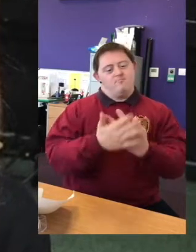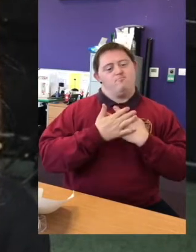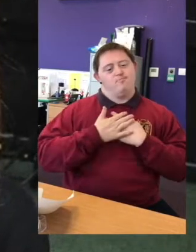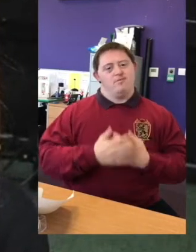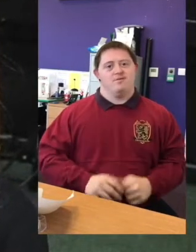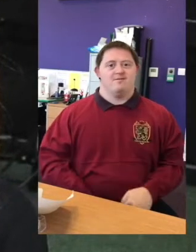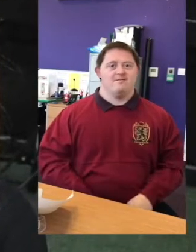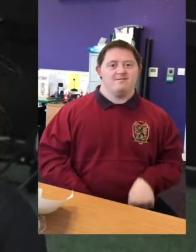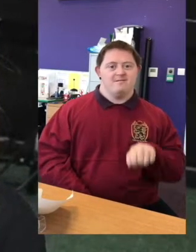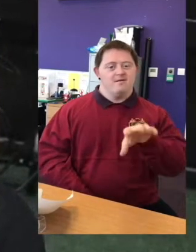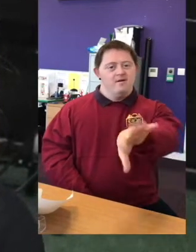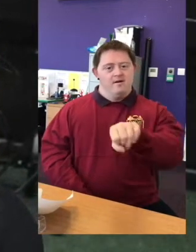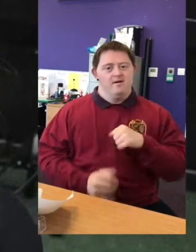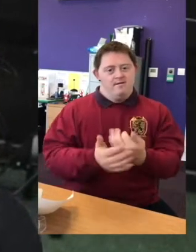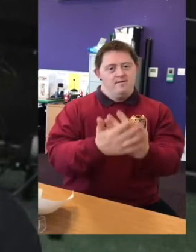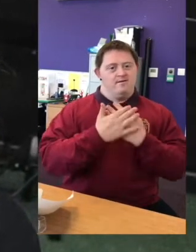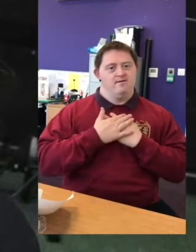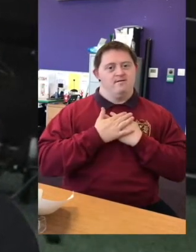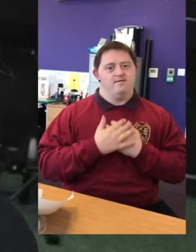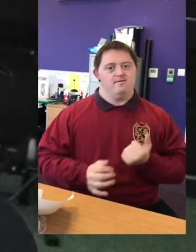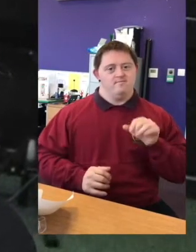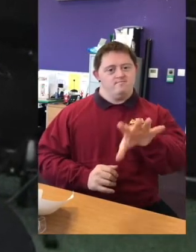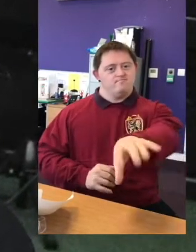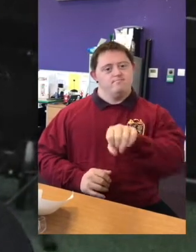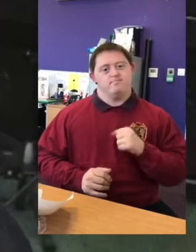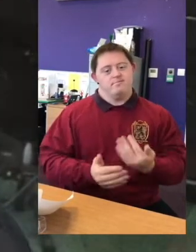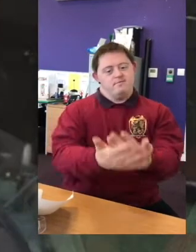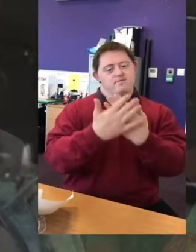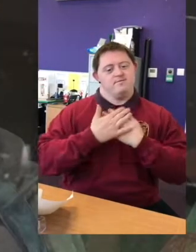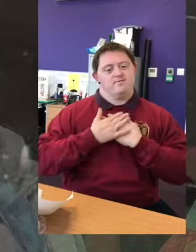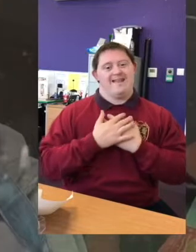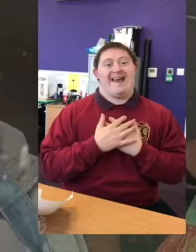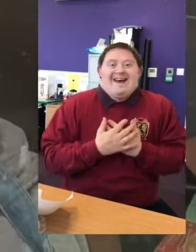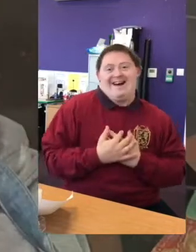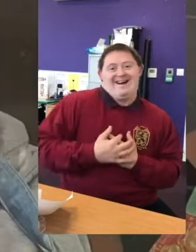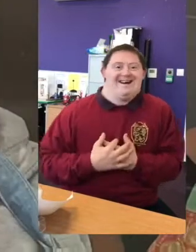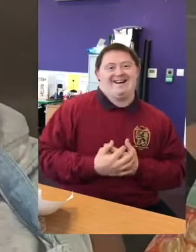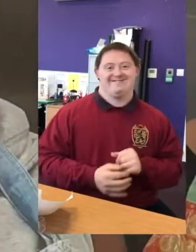Take a breath. Take a breath.